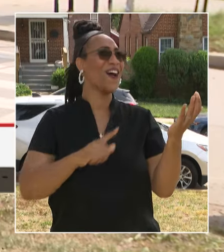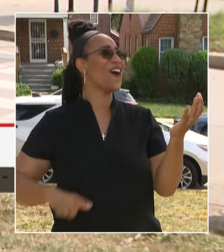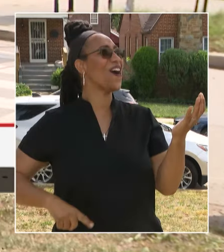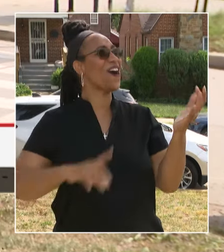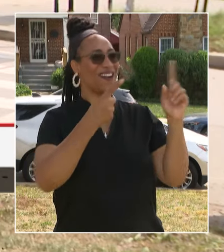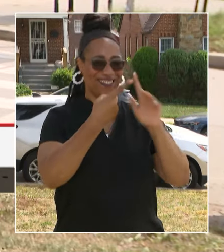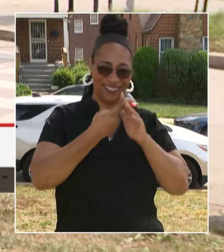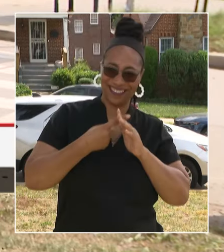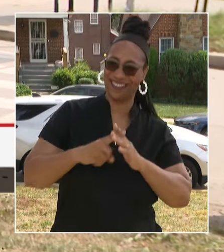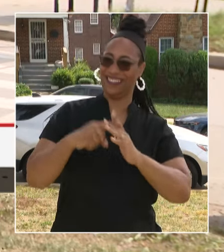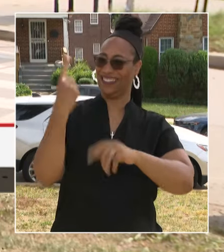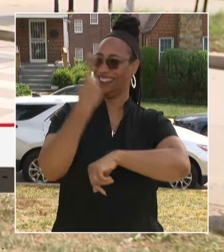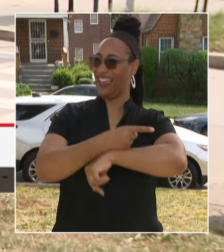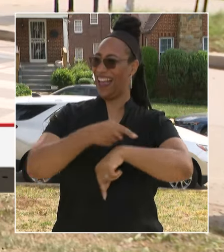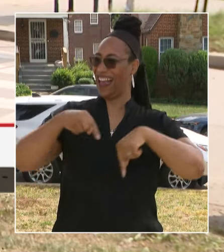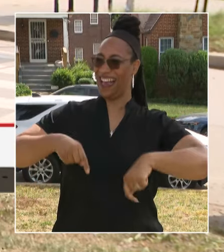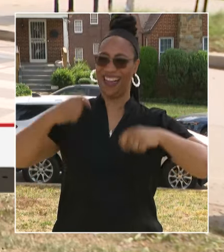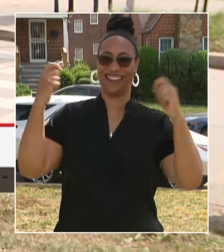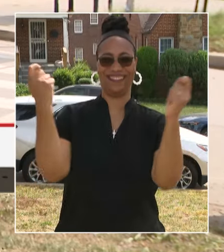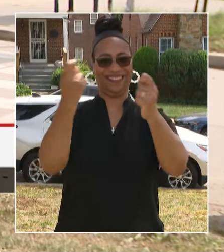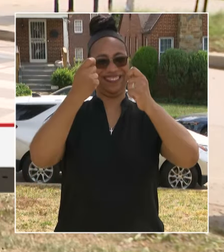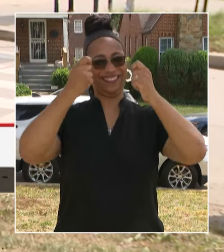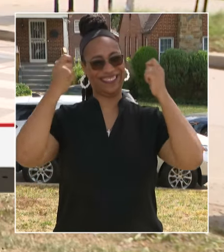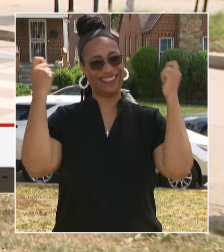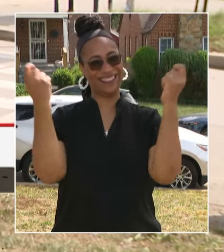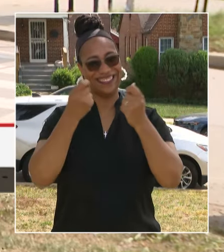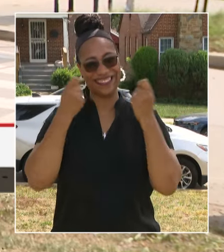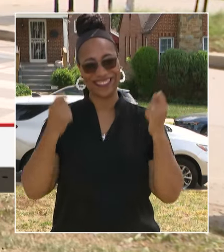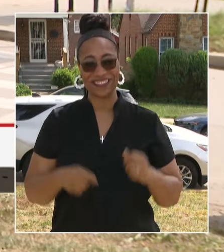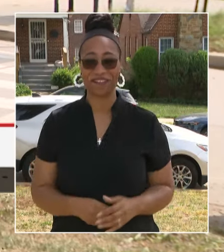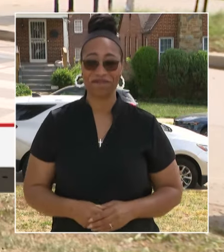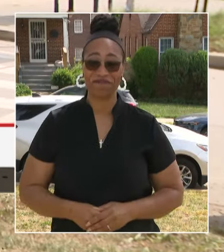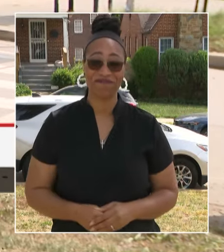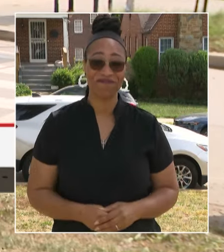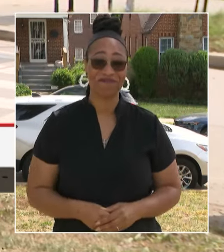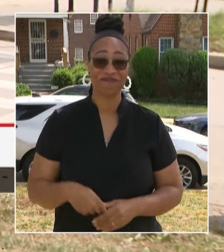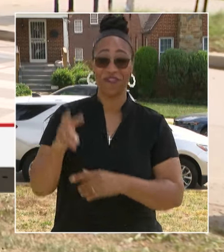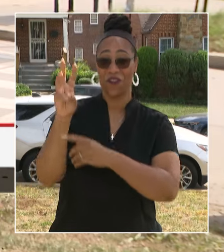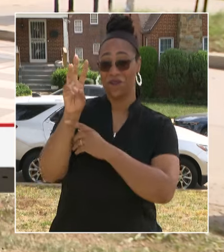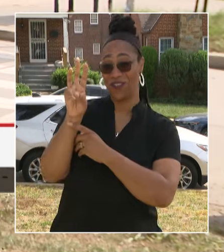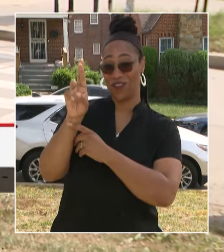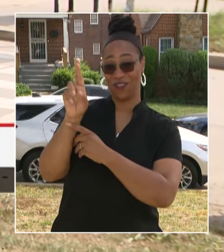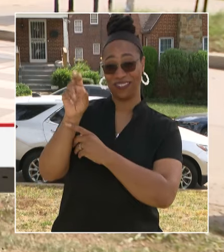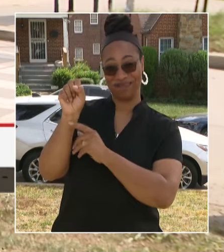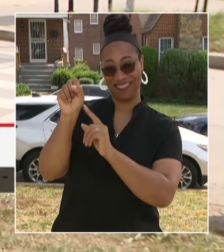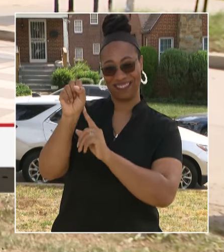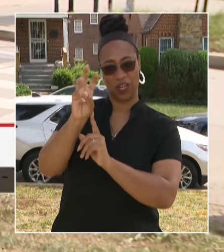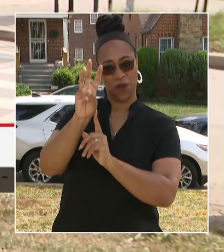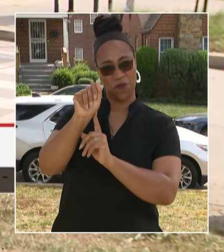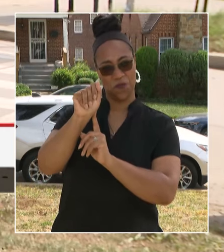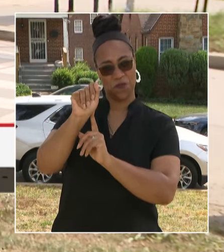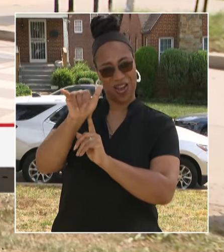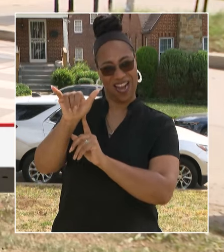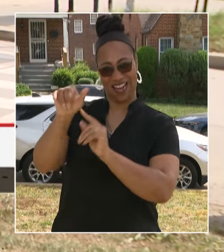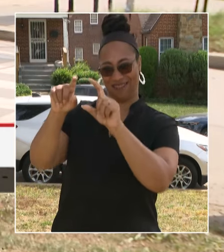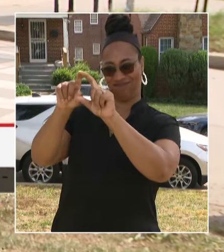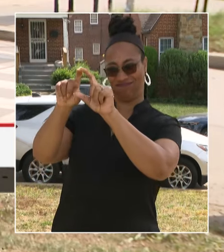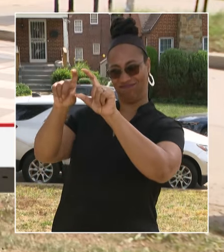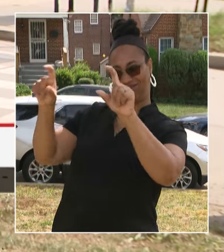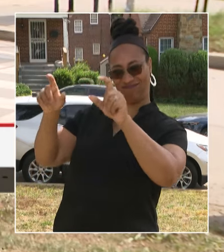William Spaulding Way Street Designation Ceremony. And I'm just honored and pleased to be here today with all of you